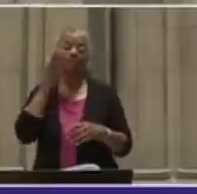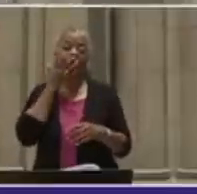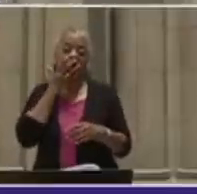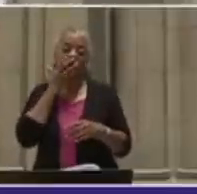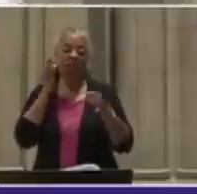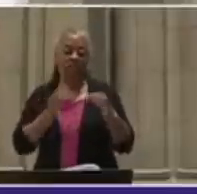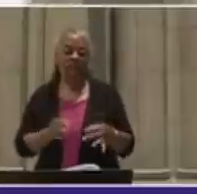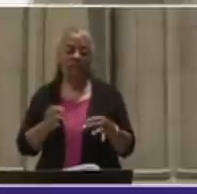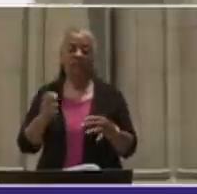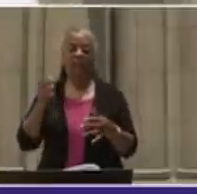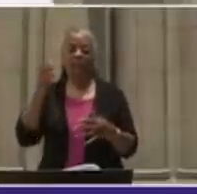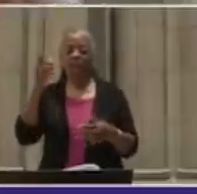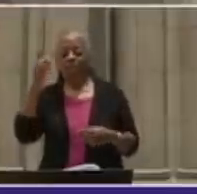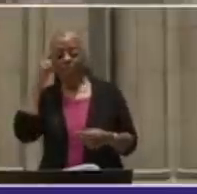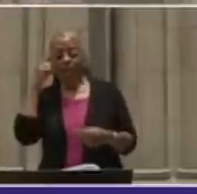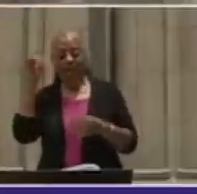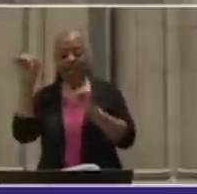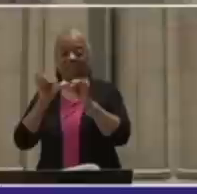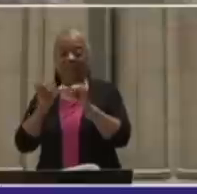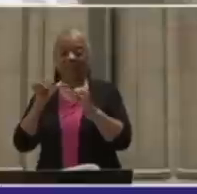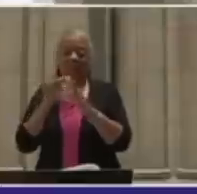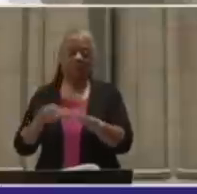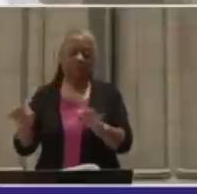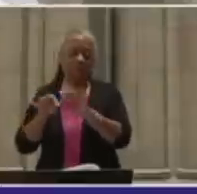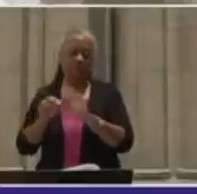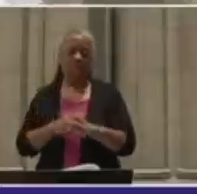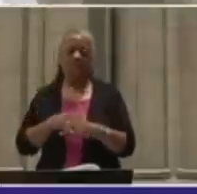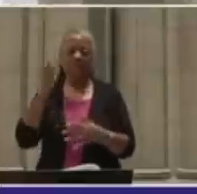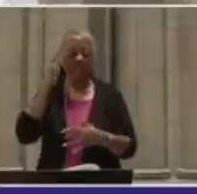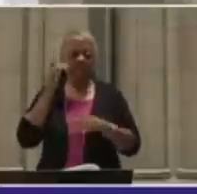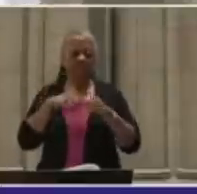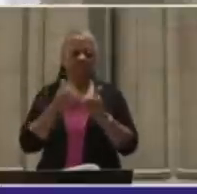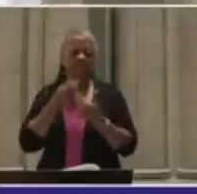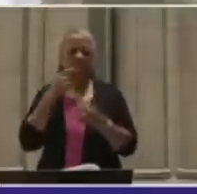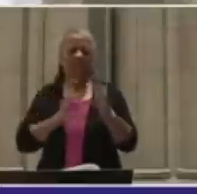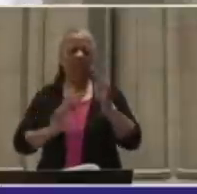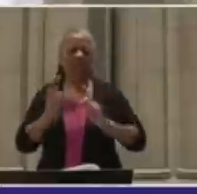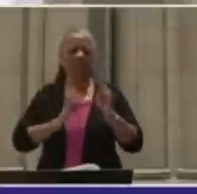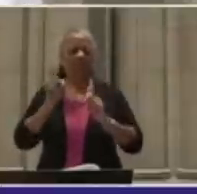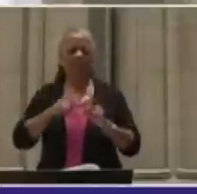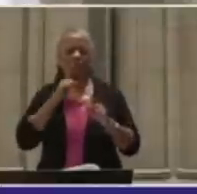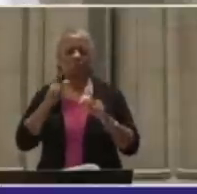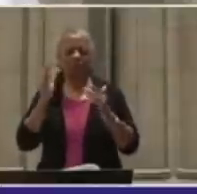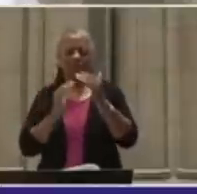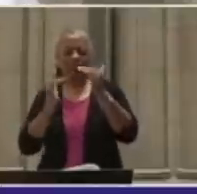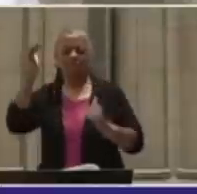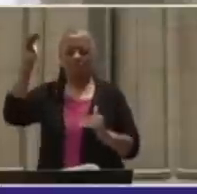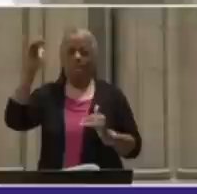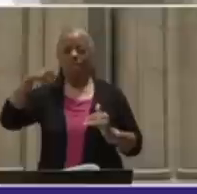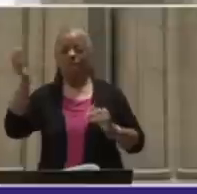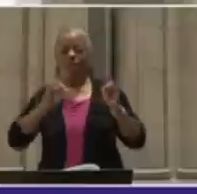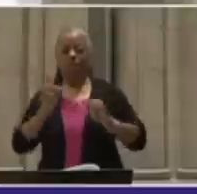sick sociology that people had to exist in a hierarchy, somebody above the other person,